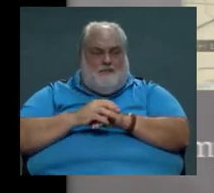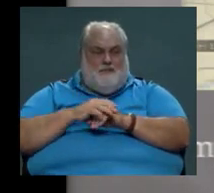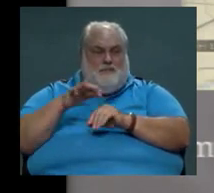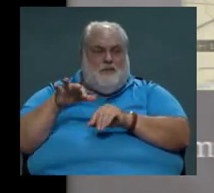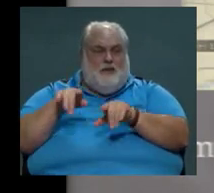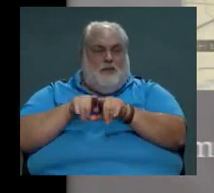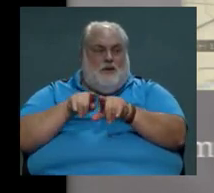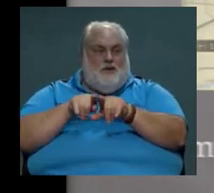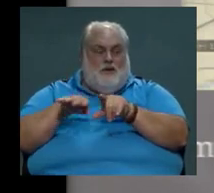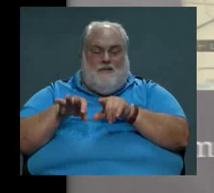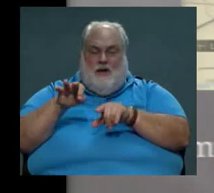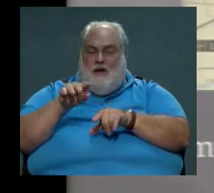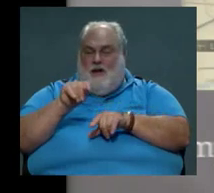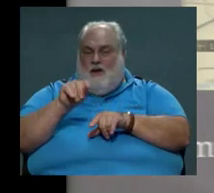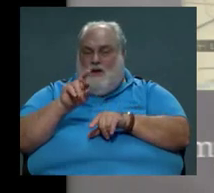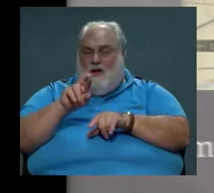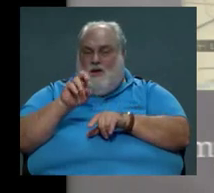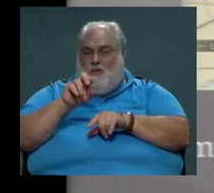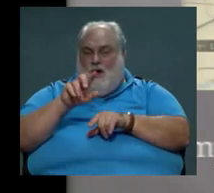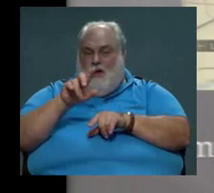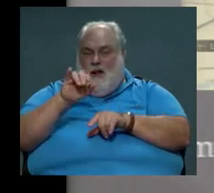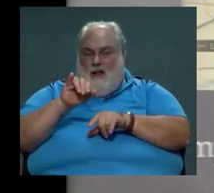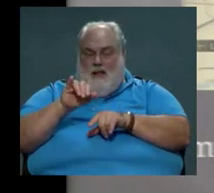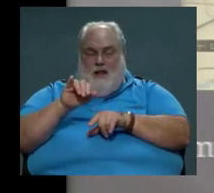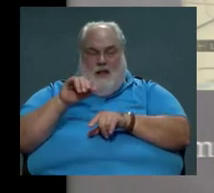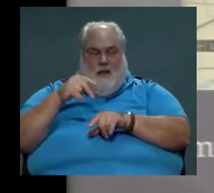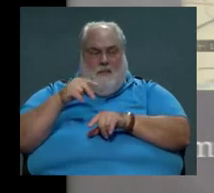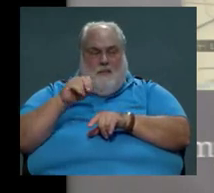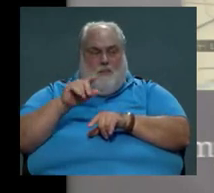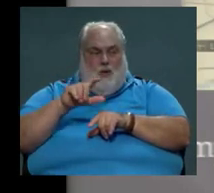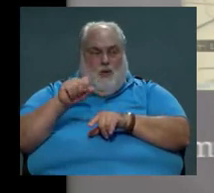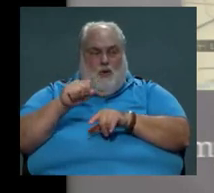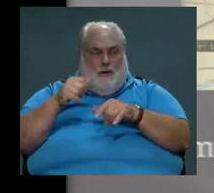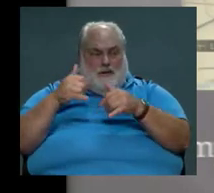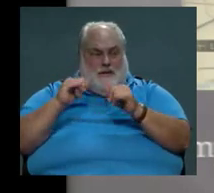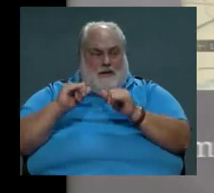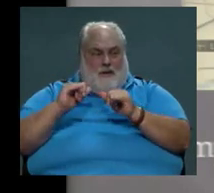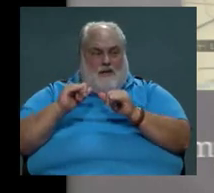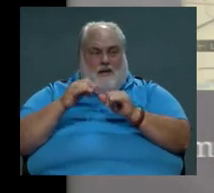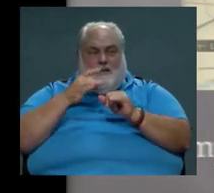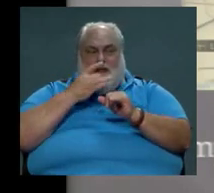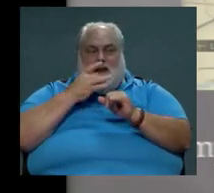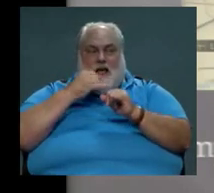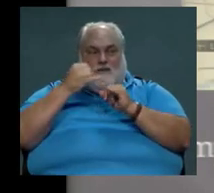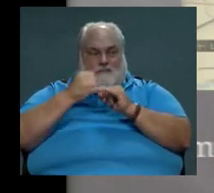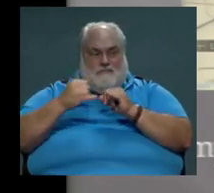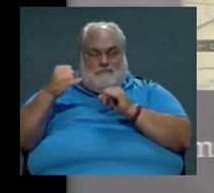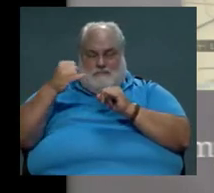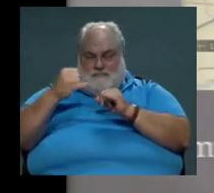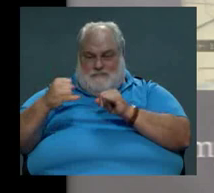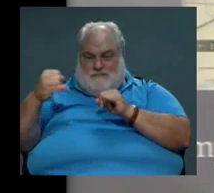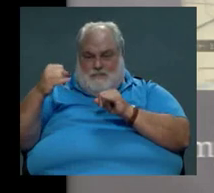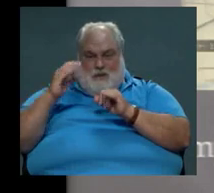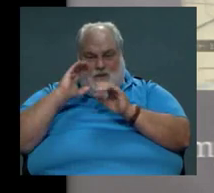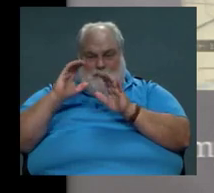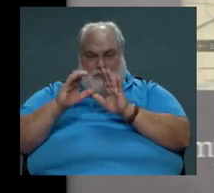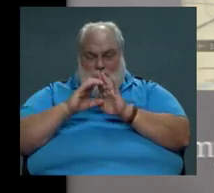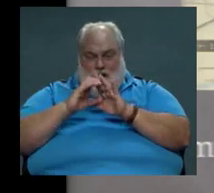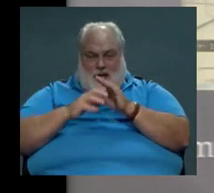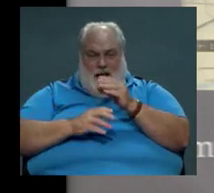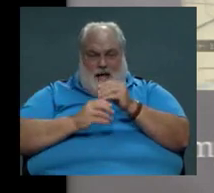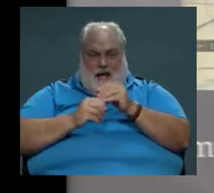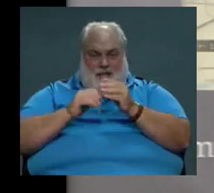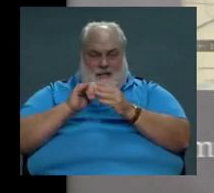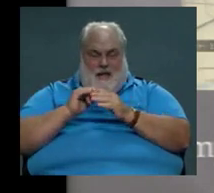a couple of trolley poles in the area where the lines were strong. And so we hope to get photos of those and be able to